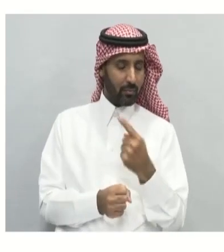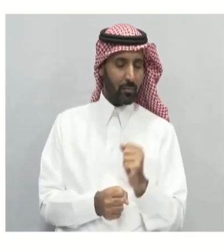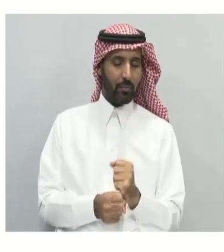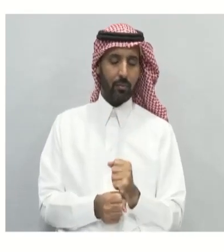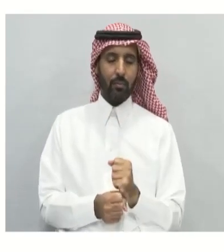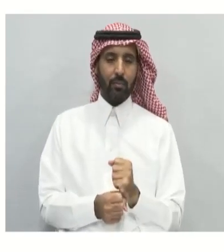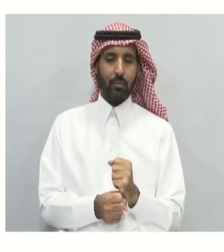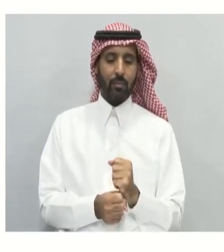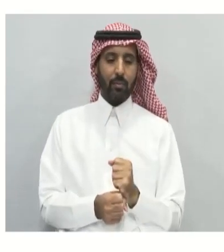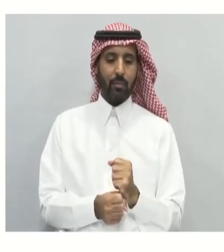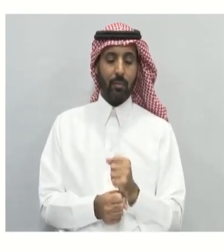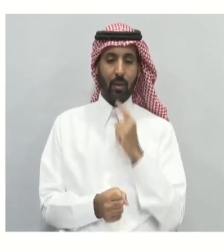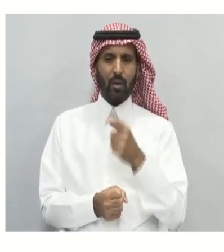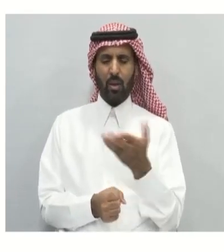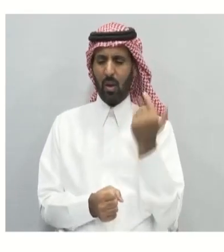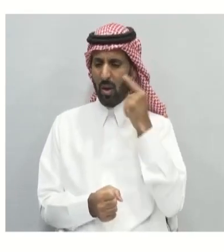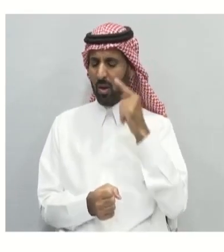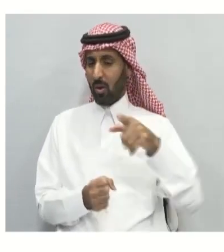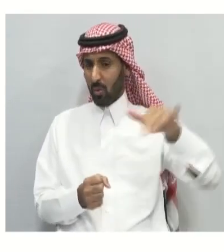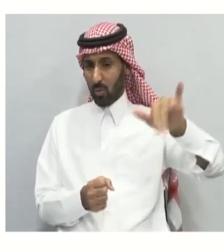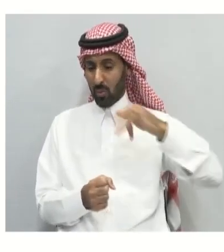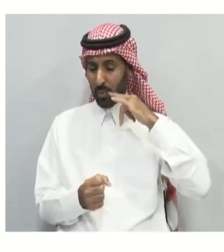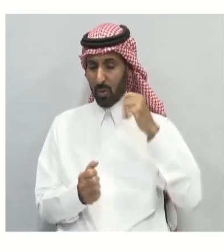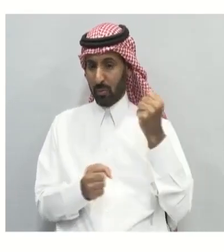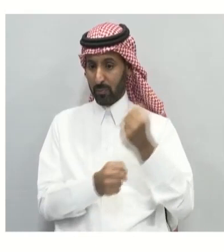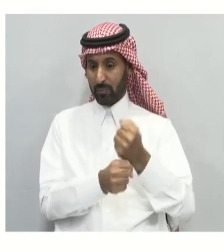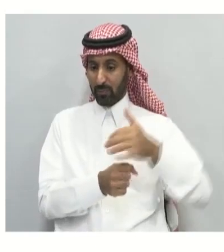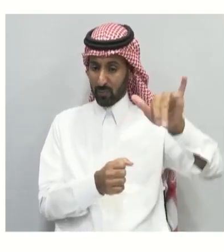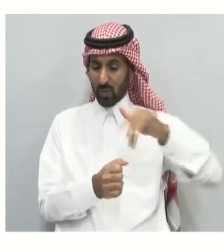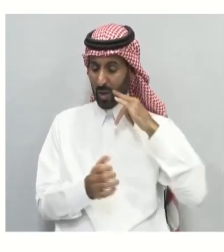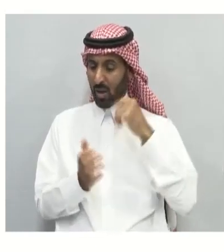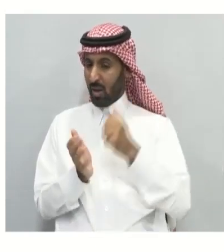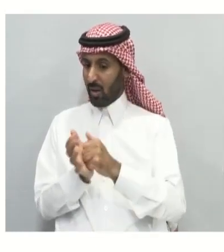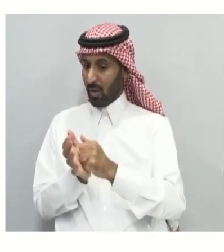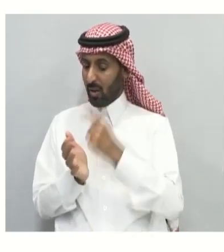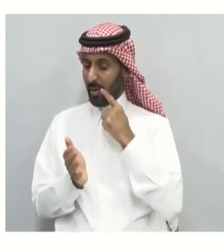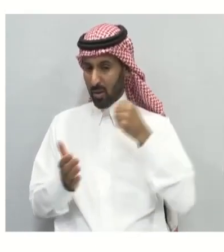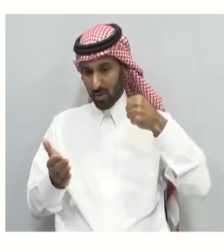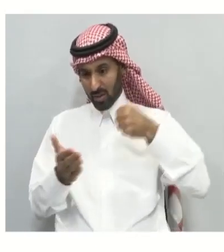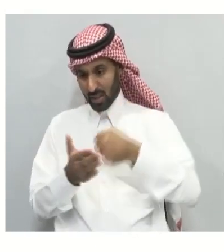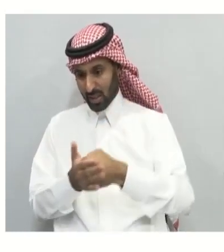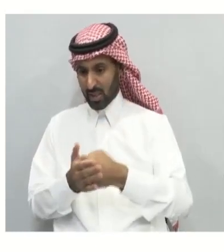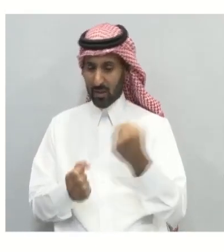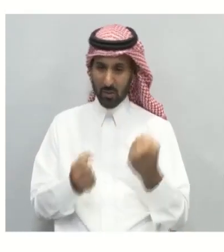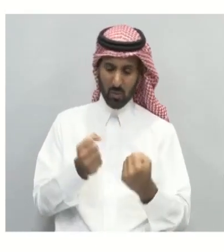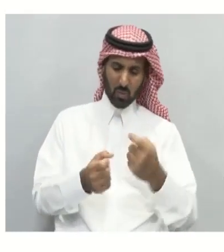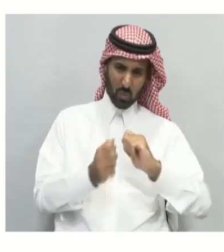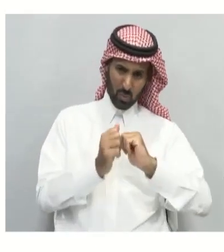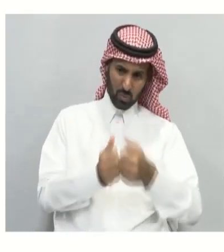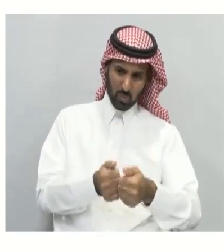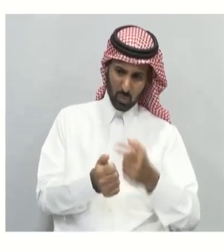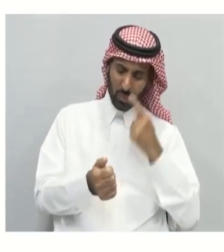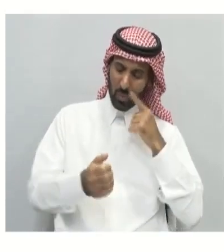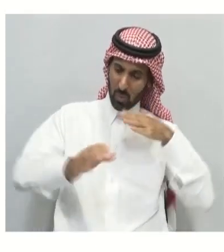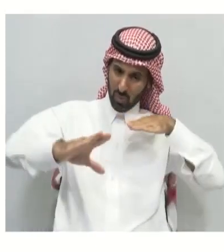event. It happened when he was driving back home at night. Suddenly, a speeding car crashed